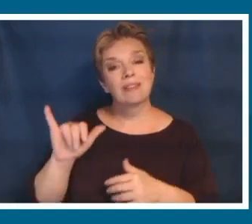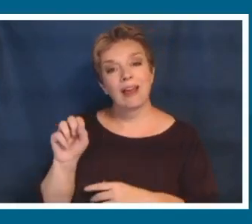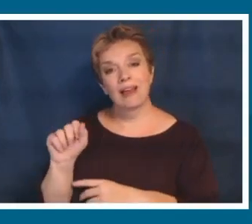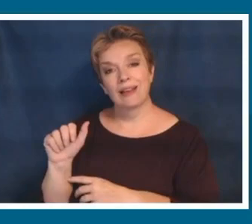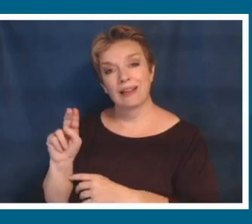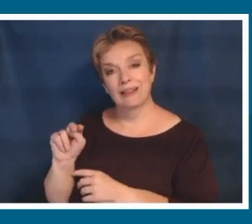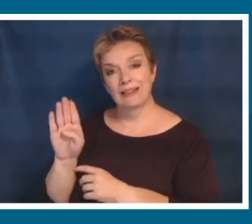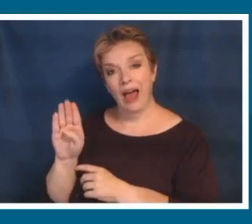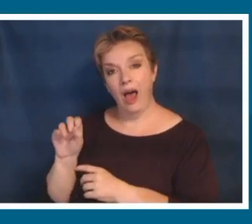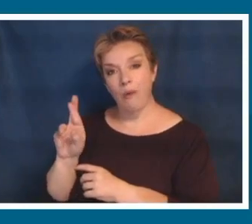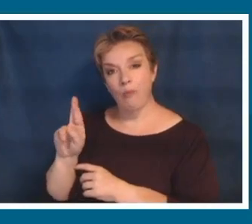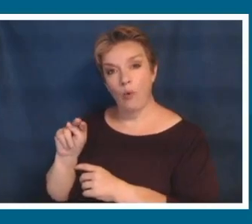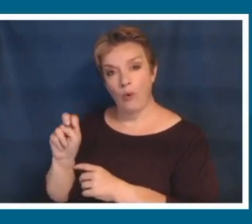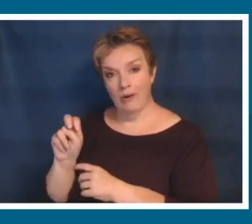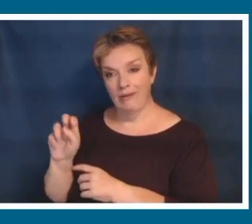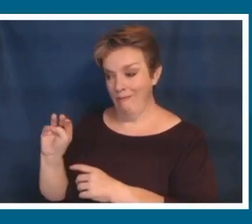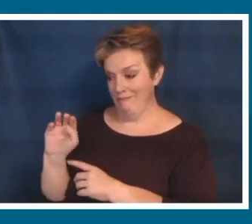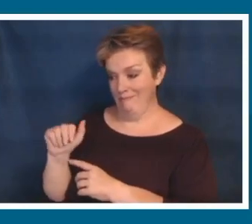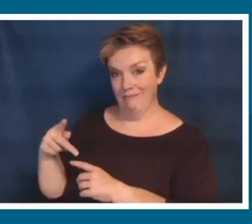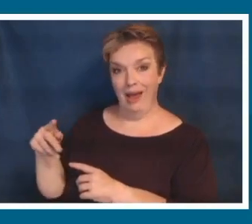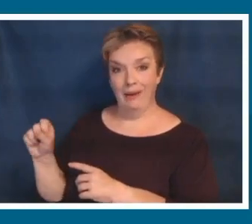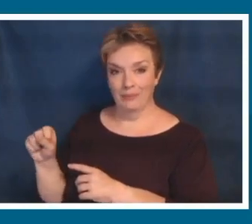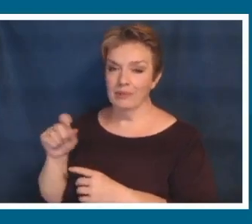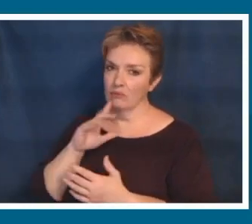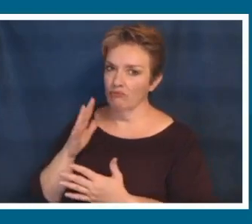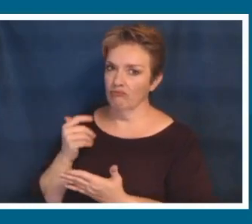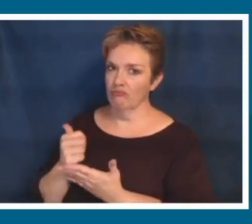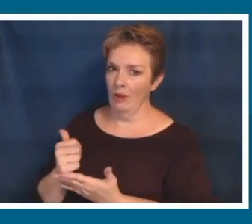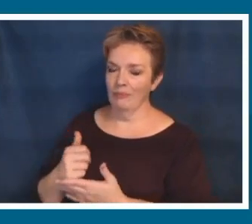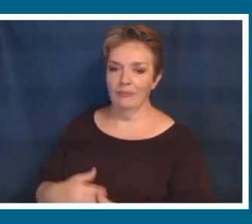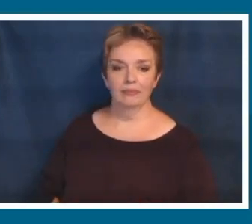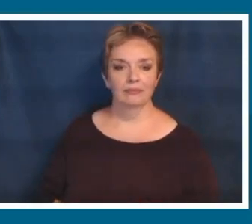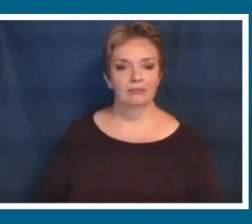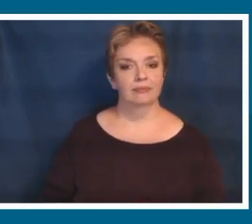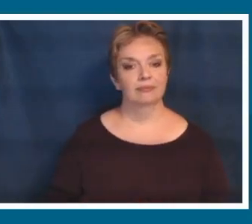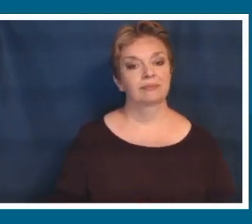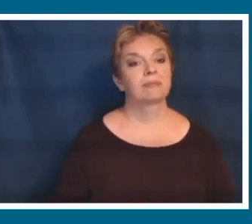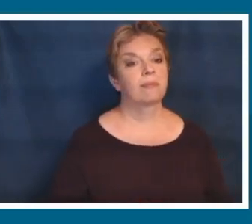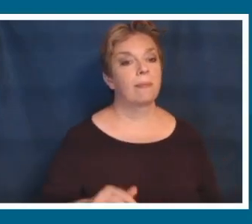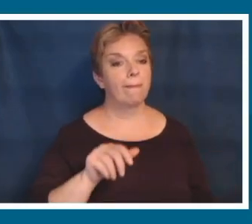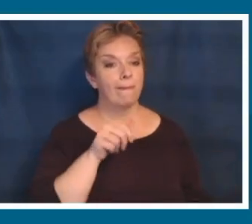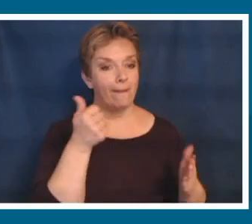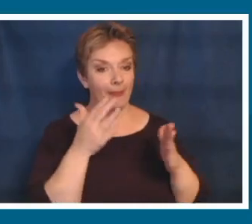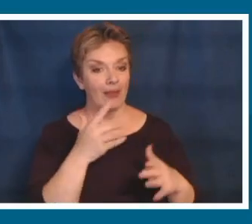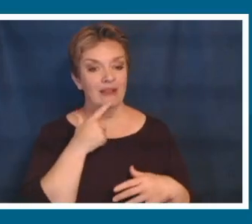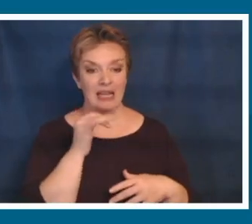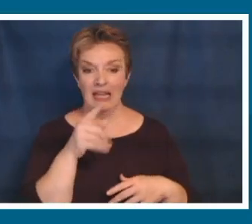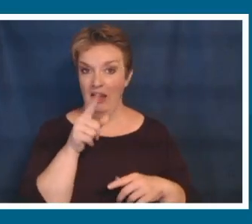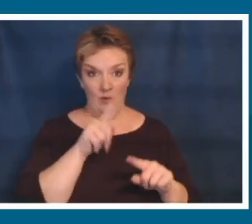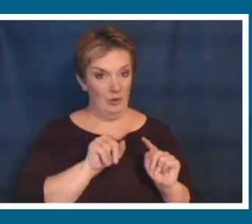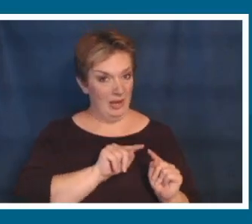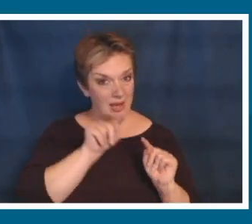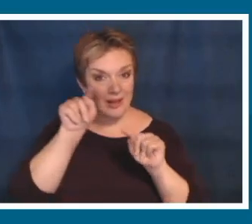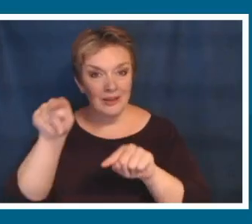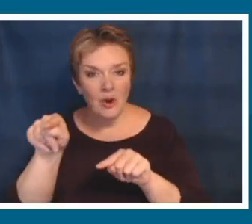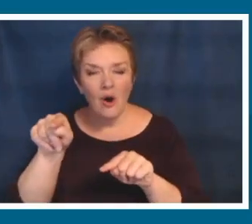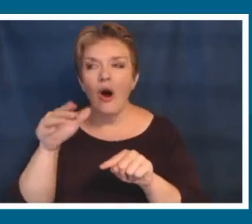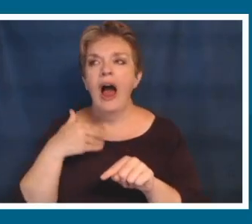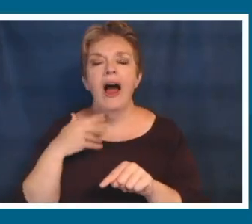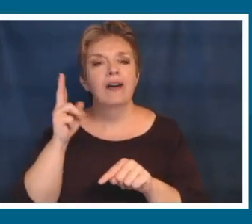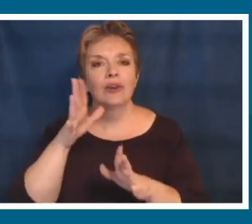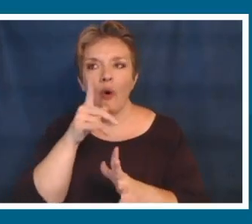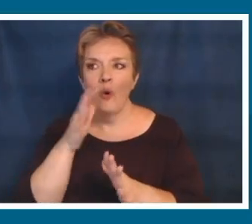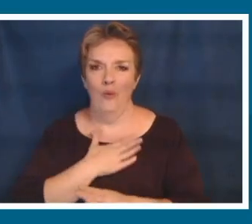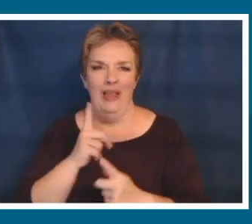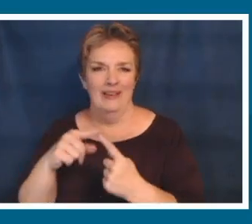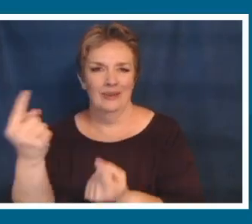go to the place, bringing people to you. So finding the historians in your community that are willing to come talk with your students, or having your students